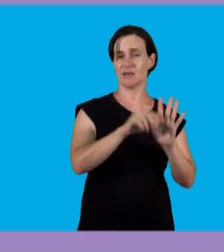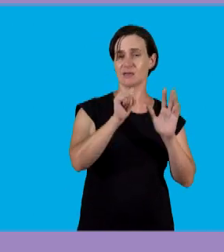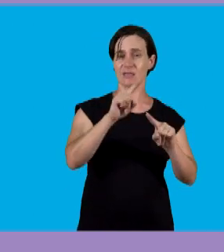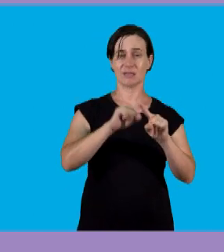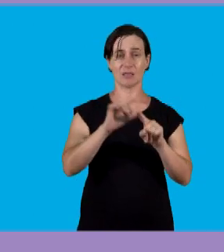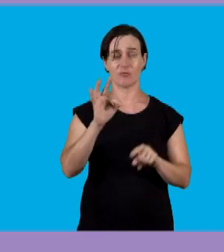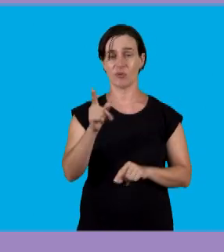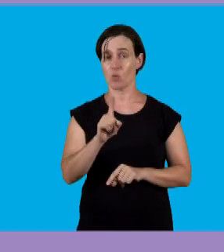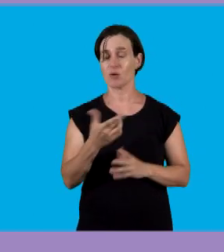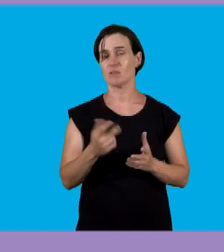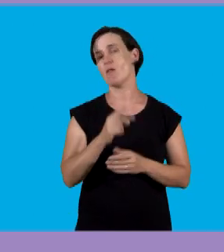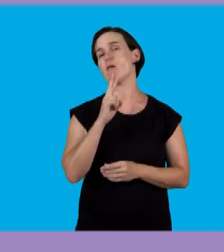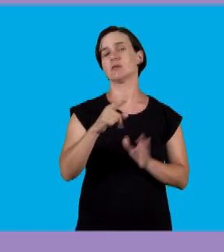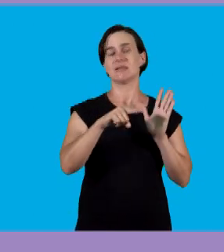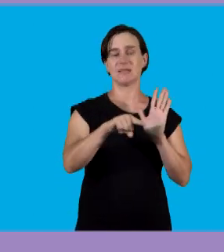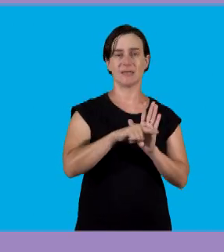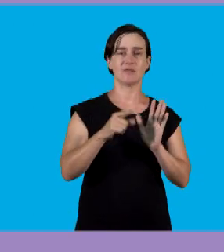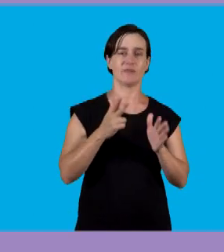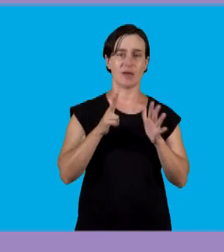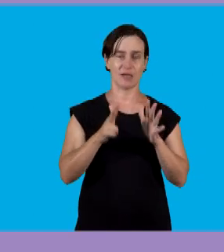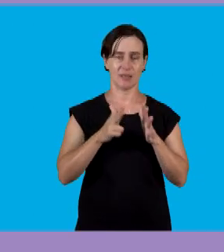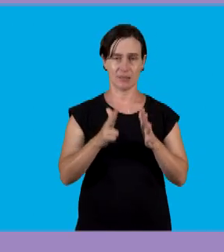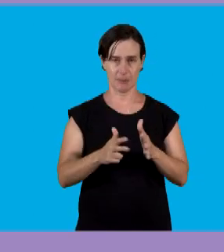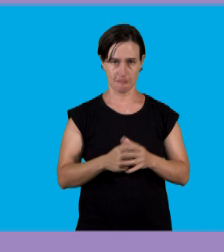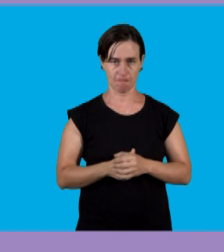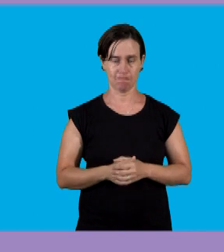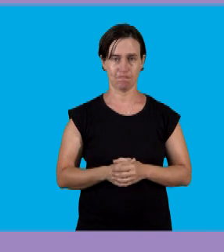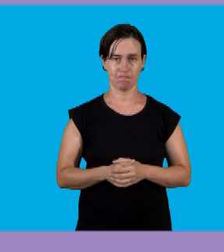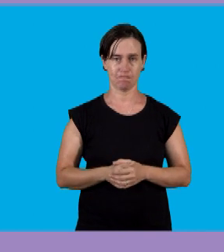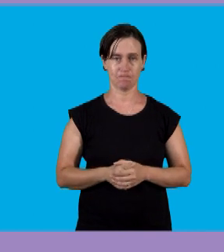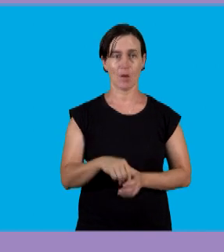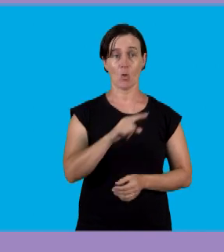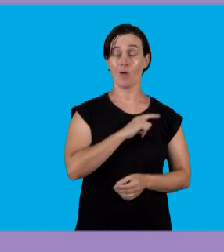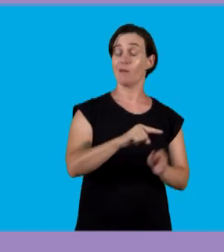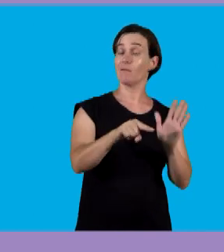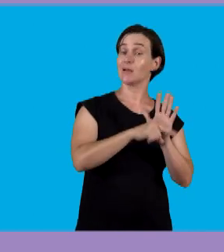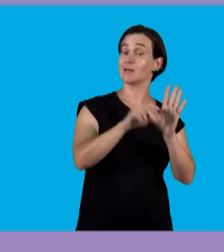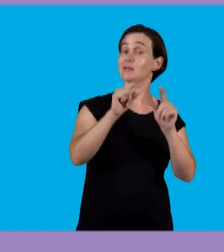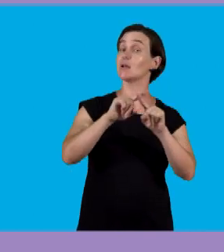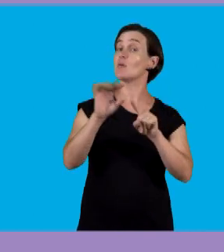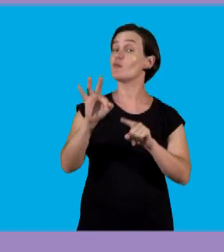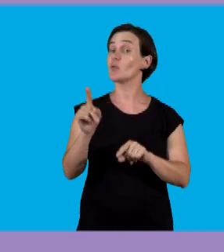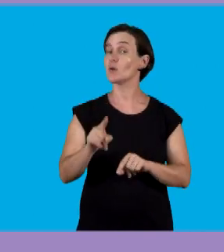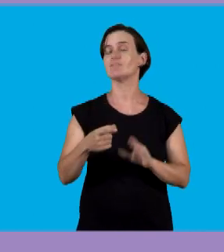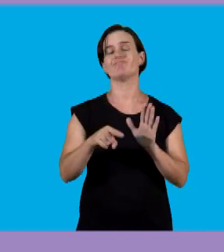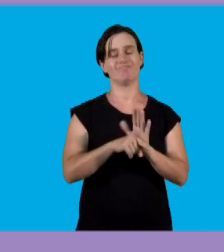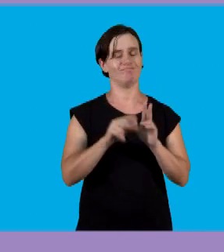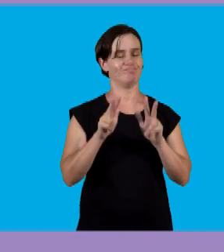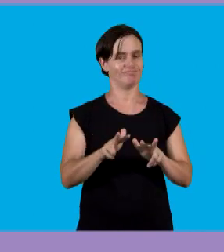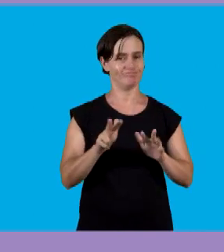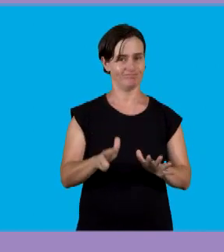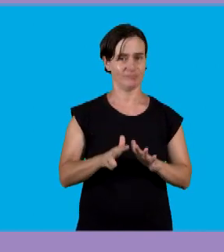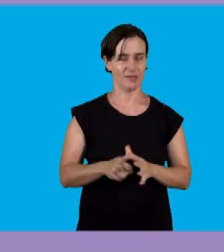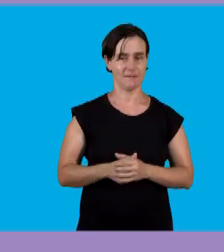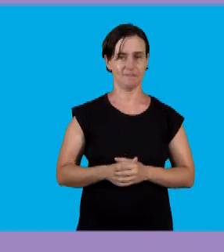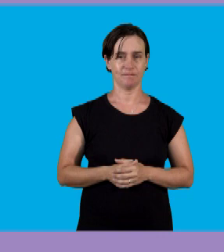the 3. Our answer there is going to be a negative 18, because negative 6 multiplied by 3 is 18,